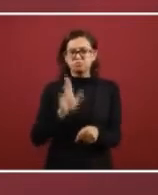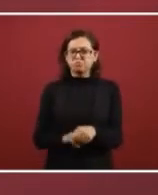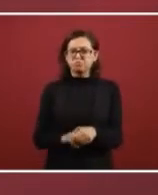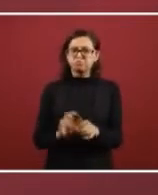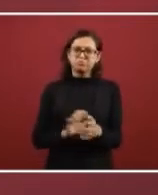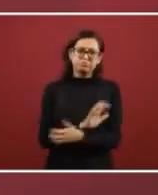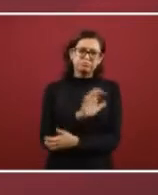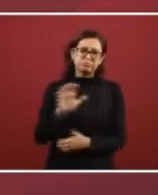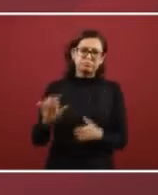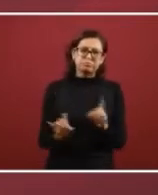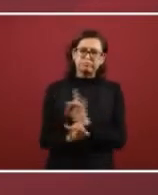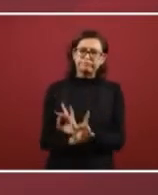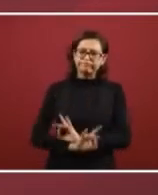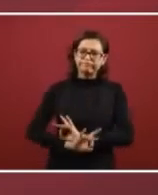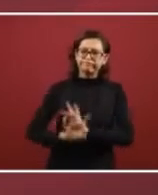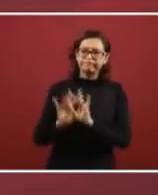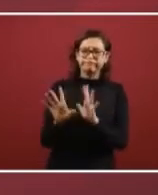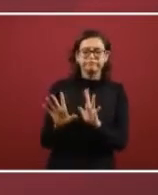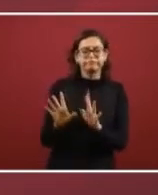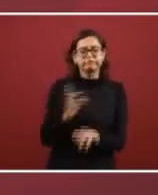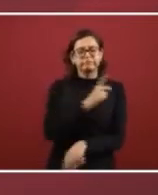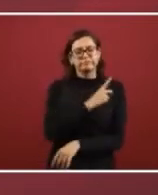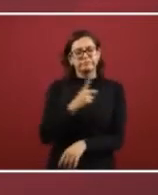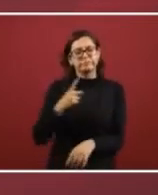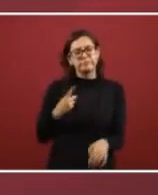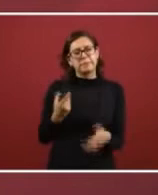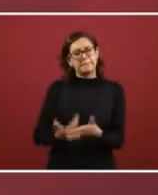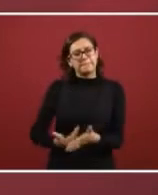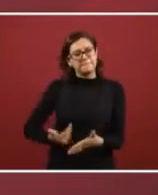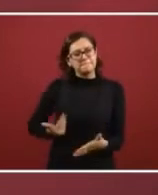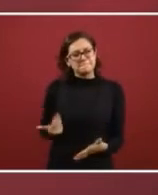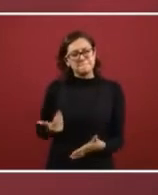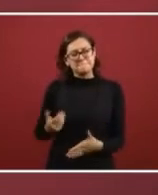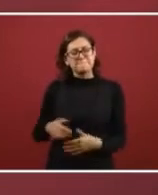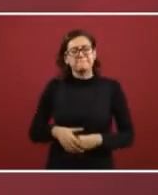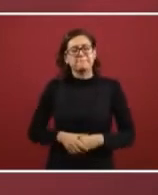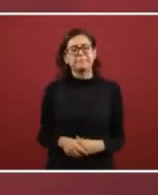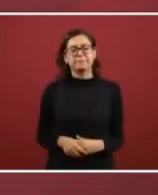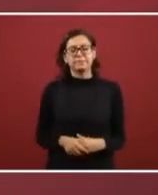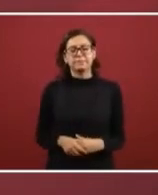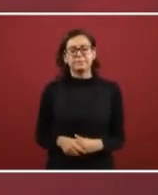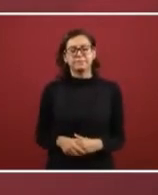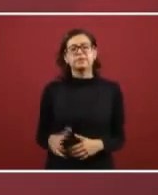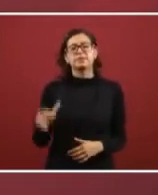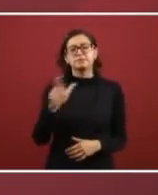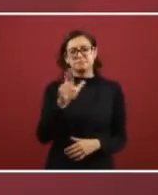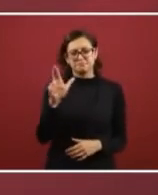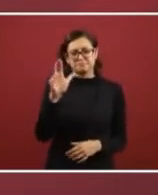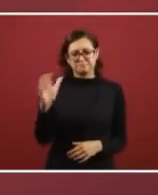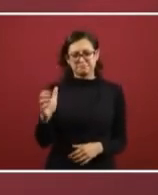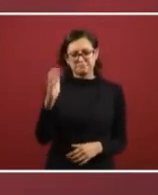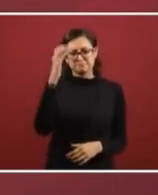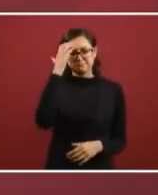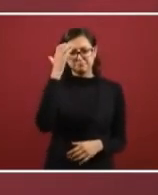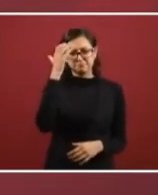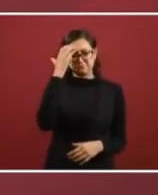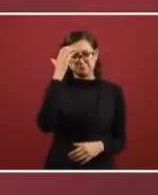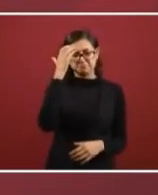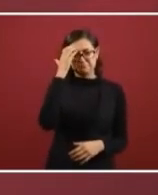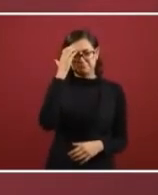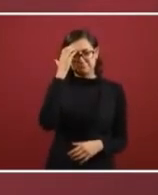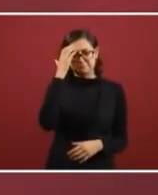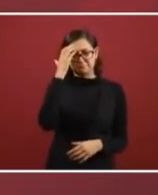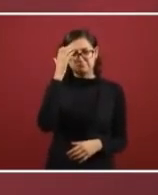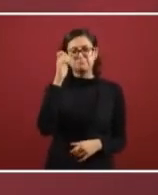Related to seismic and earthquake and other phenomena of Earth,